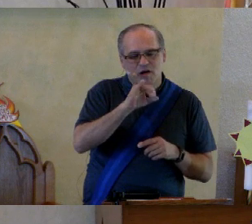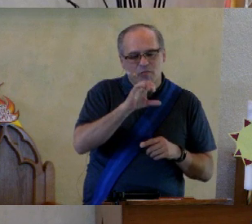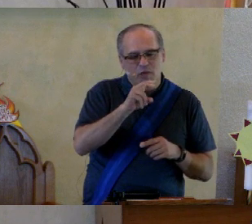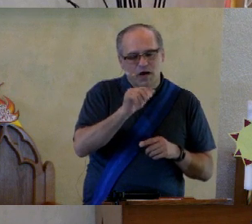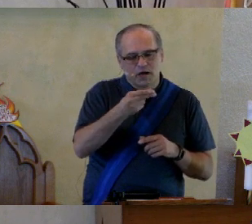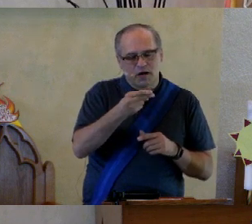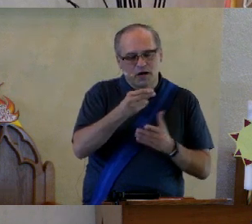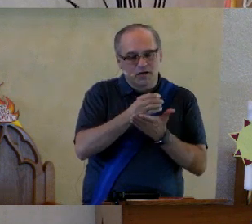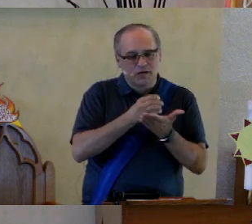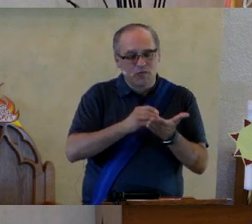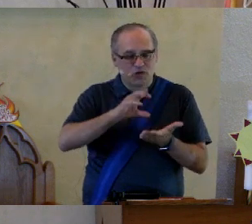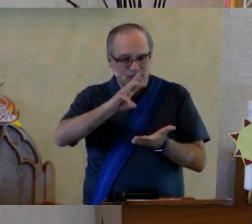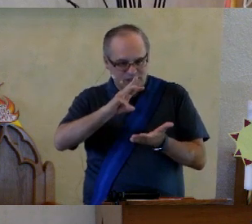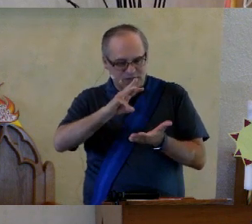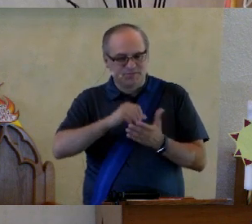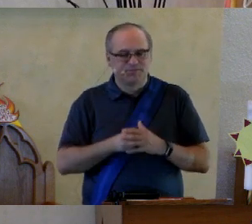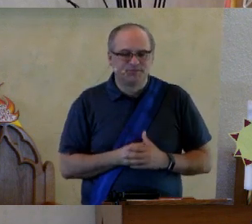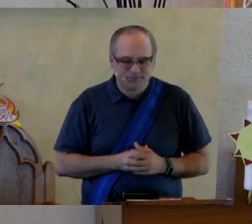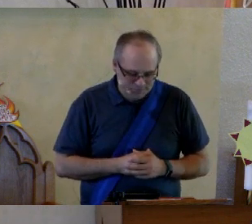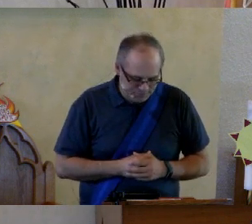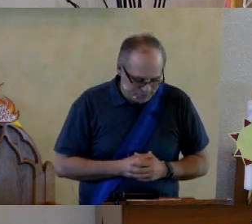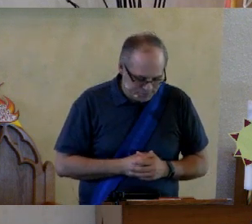8. It's by Katya